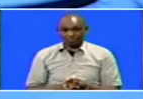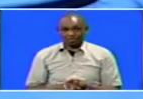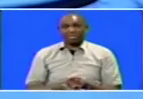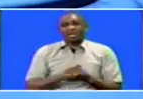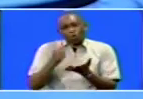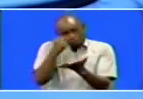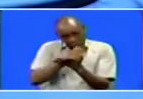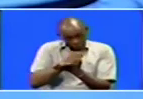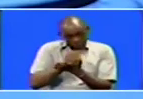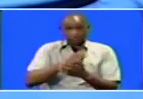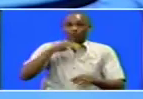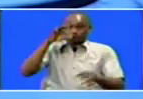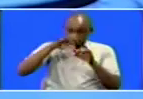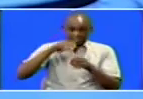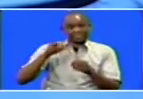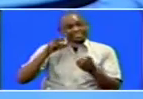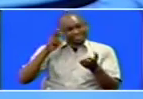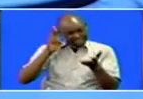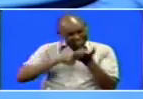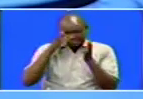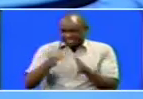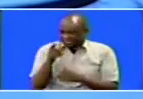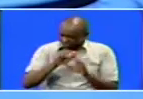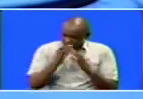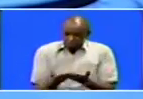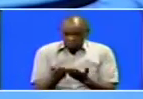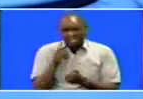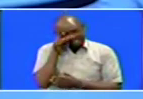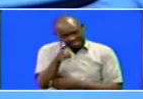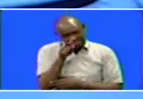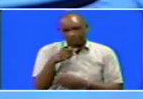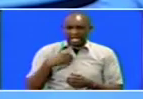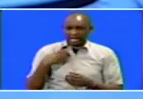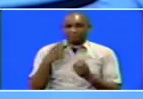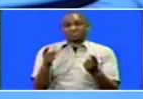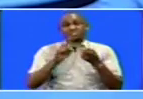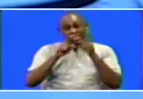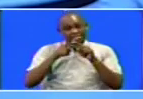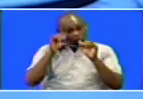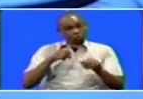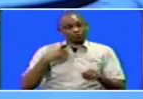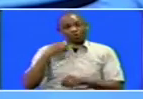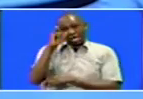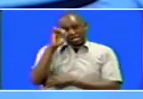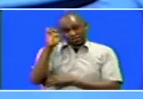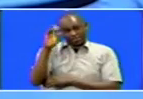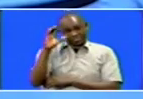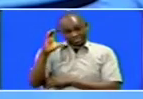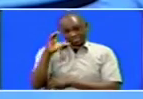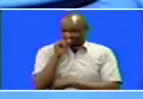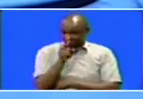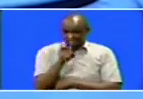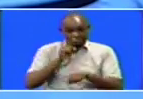Now, the audit of the voters' register is the first in a schedule of events setting the benchmarks in the new Independent Electoral and Boundaries